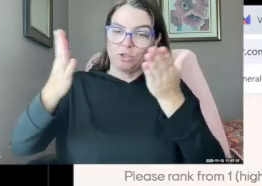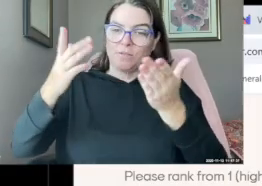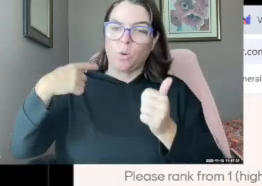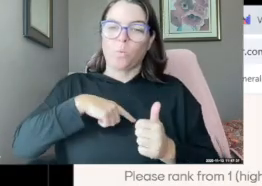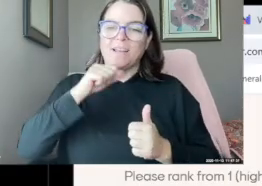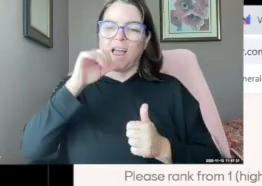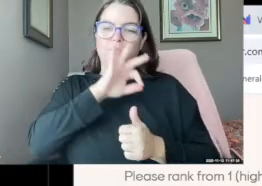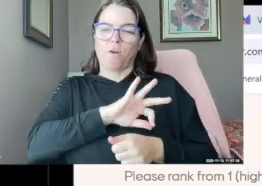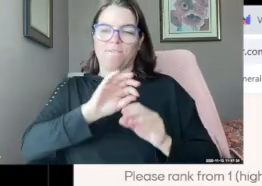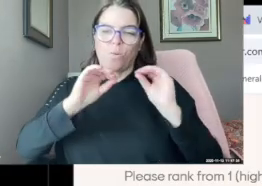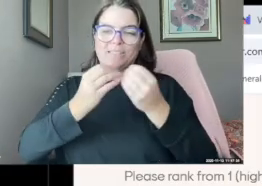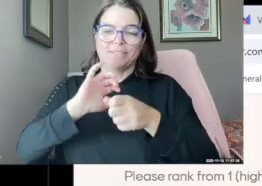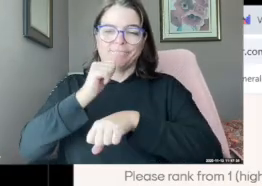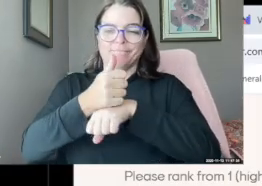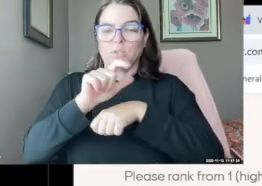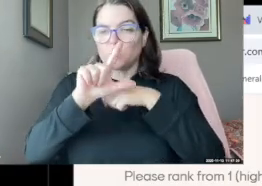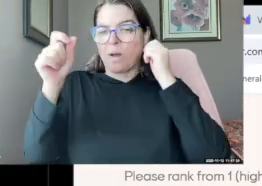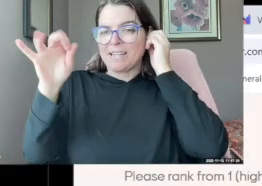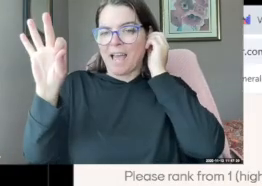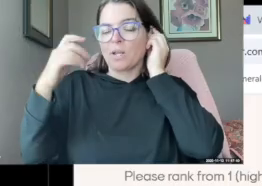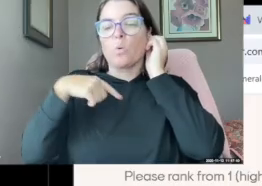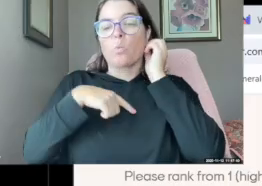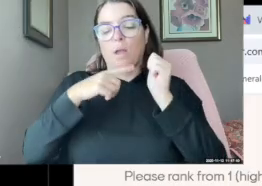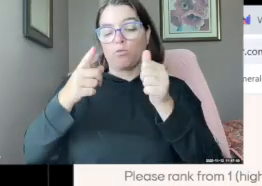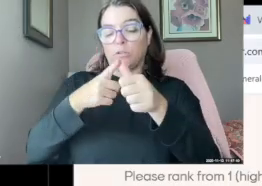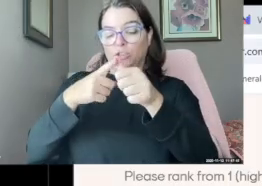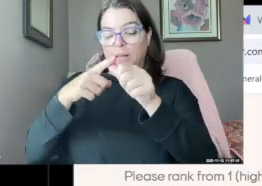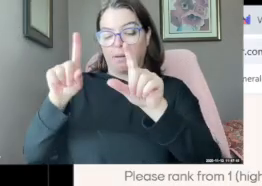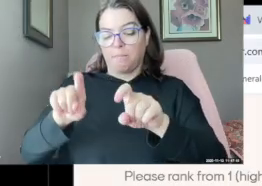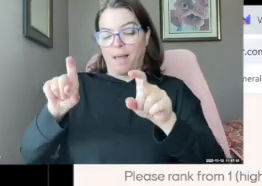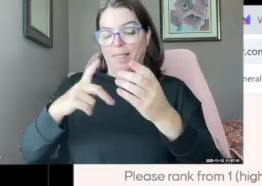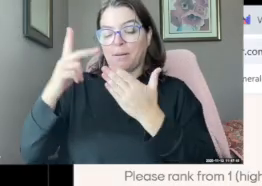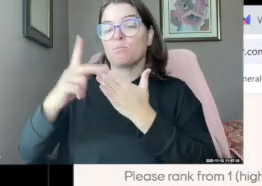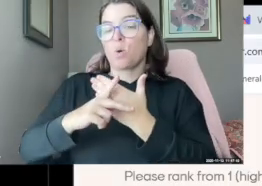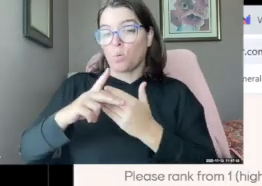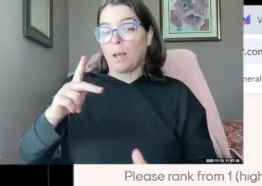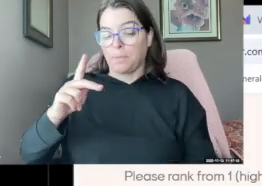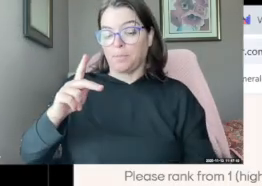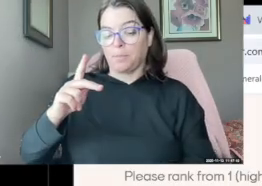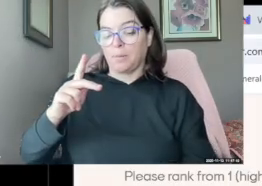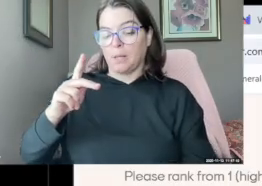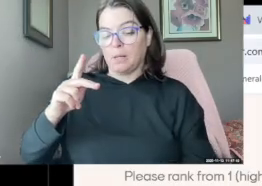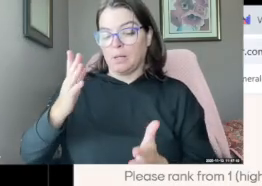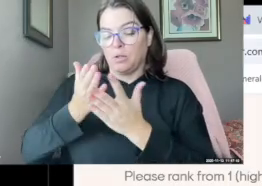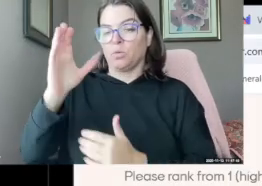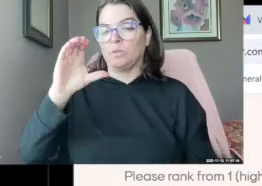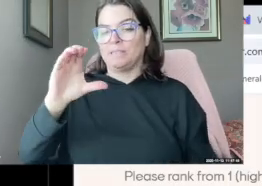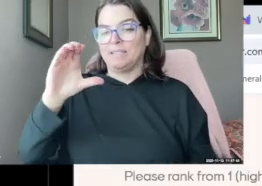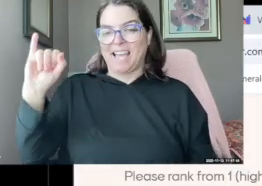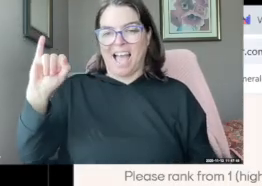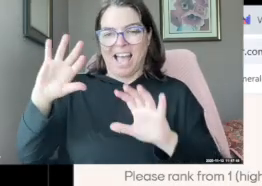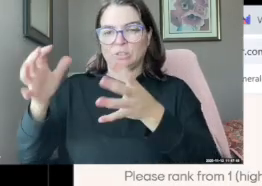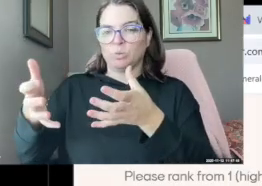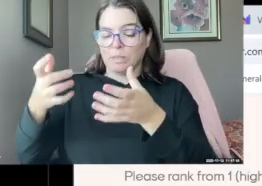at MioCar Electric Car Sharing and Shared Mobility Services. We're a not-for-profit established in 2019,